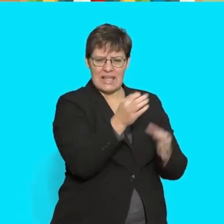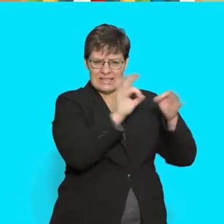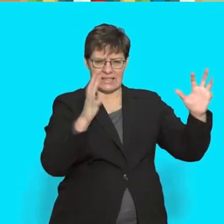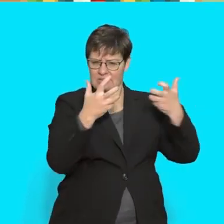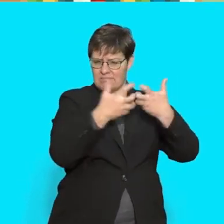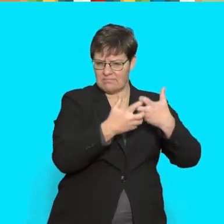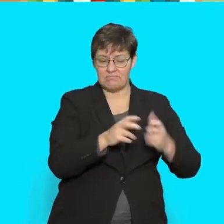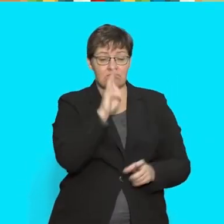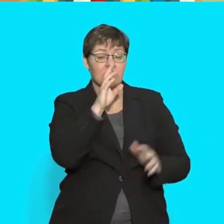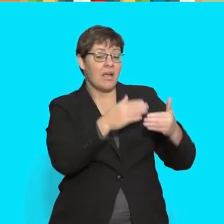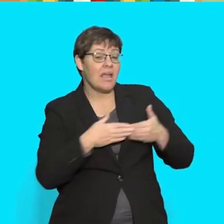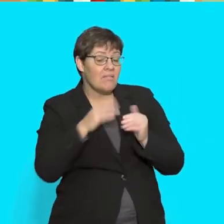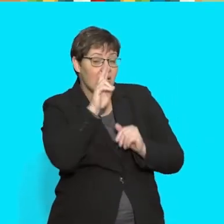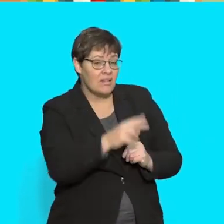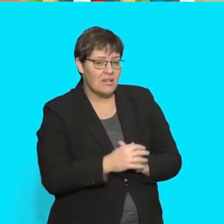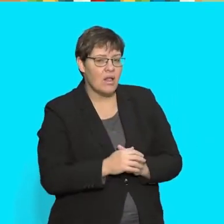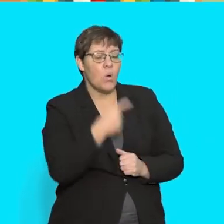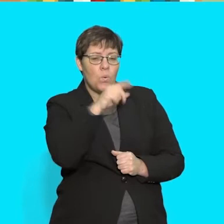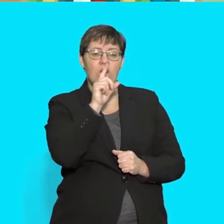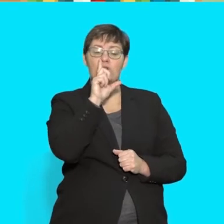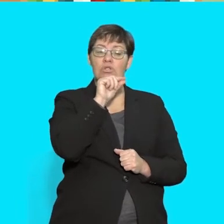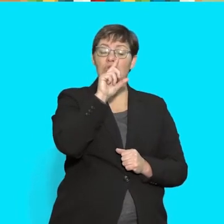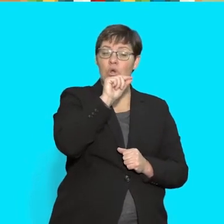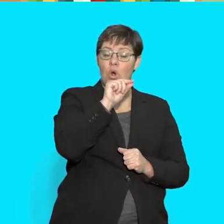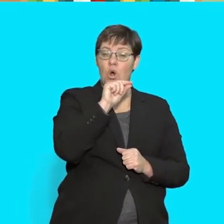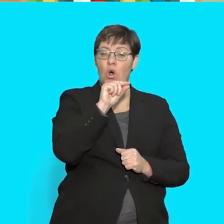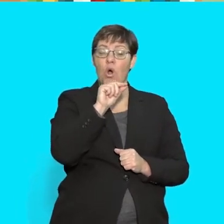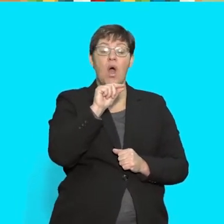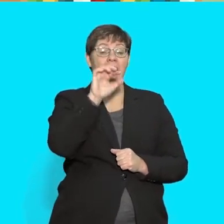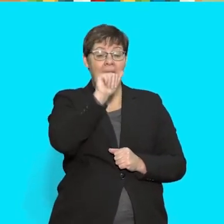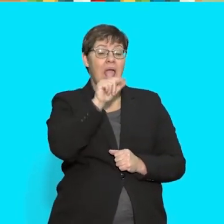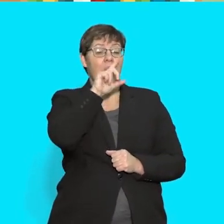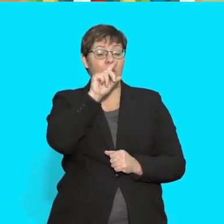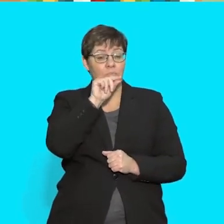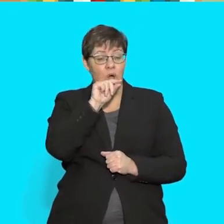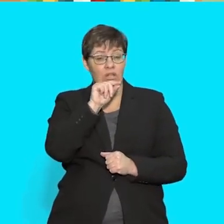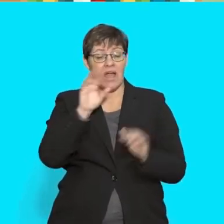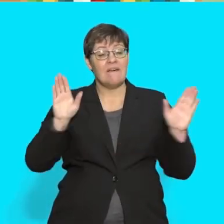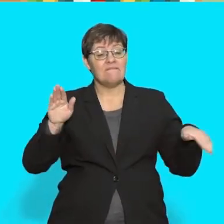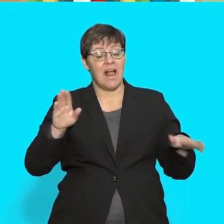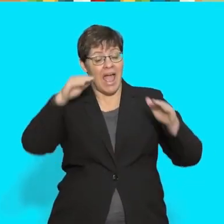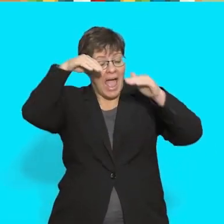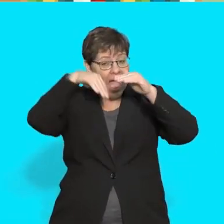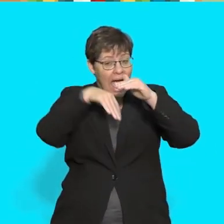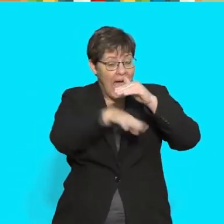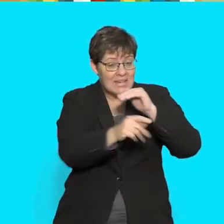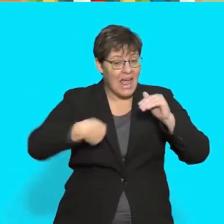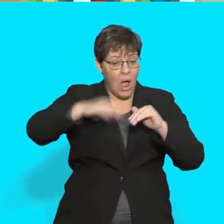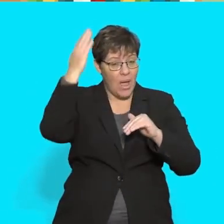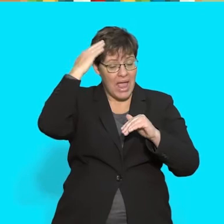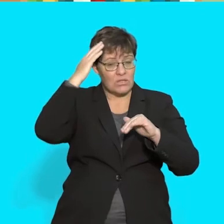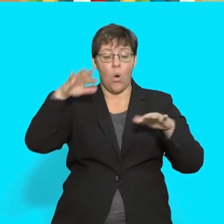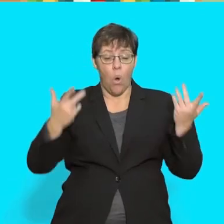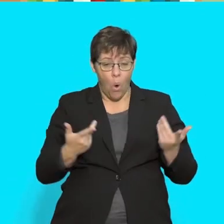carefully. We saw a bird flying under our heads, or do I say, we saw a bird flying